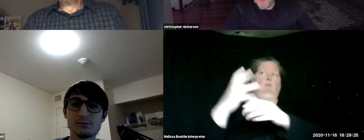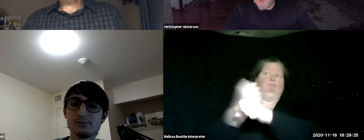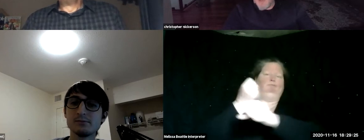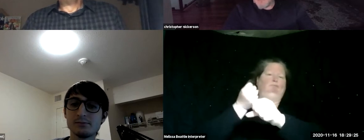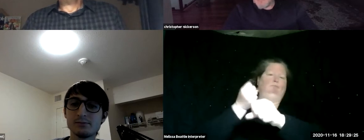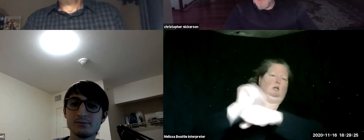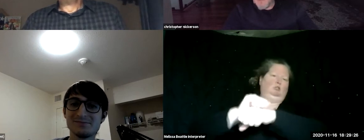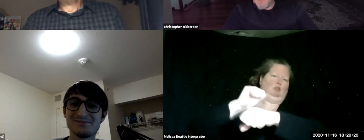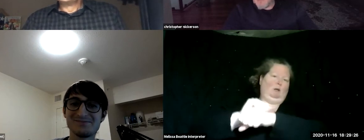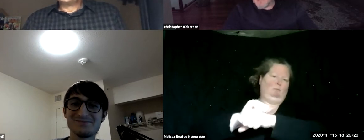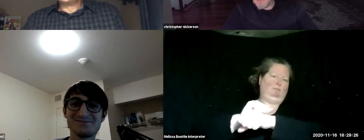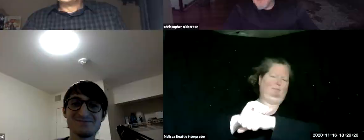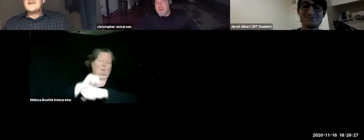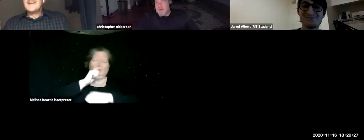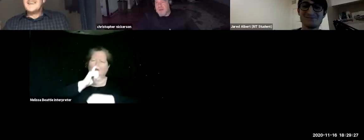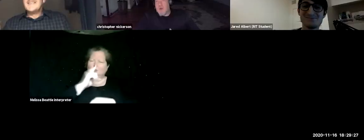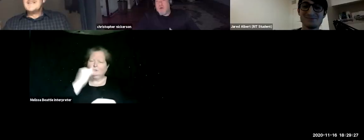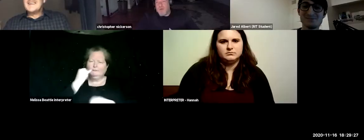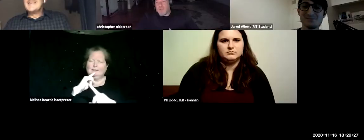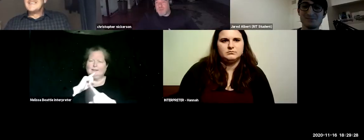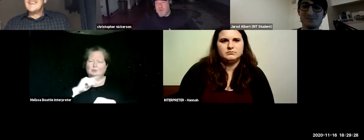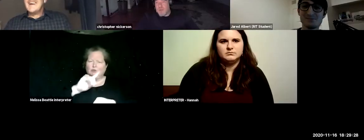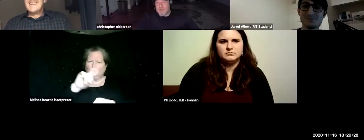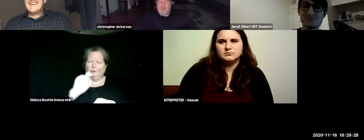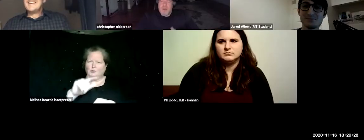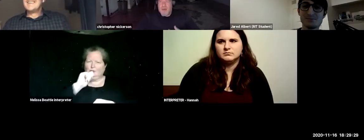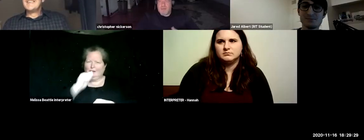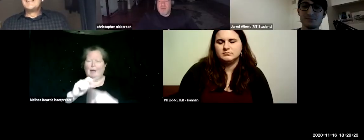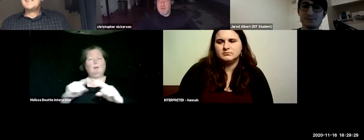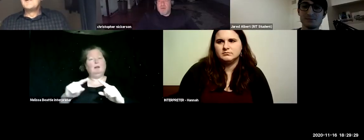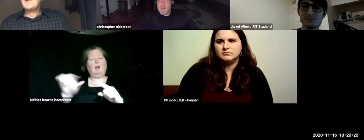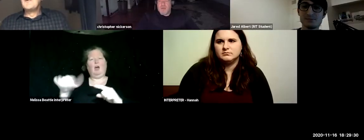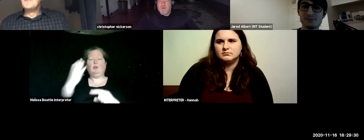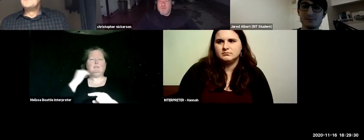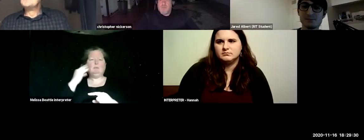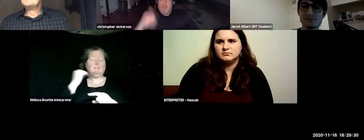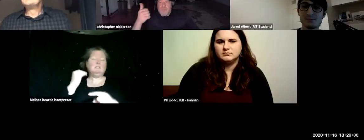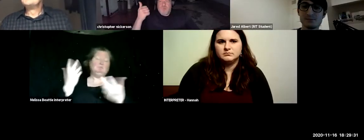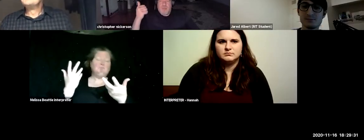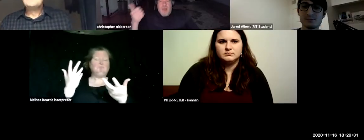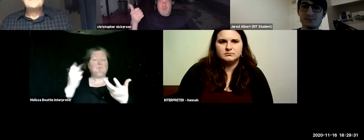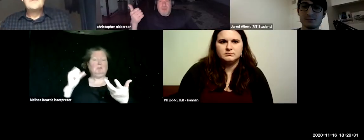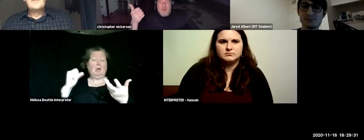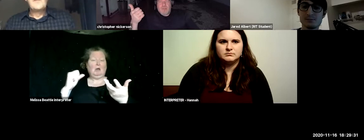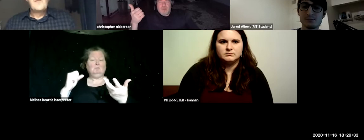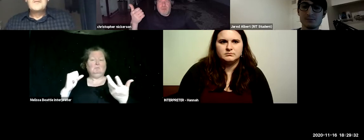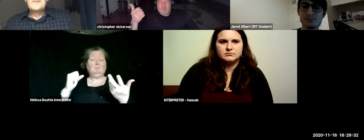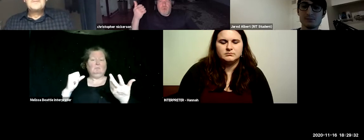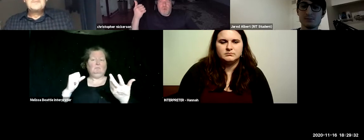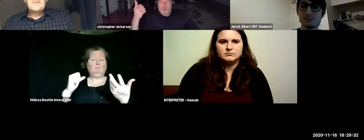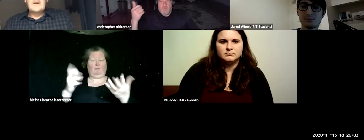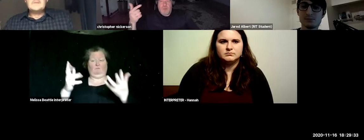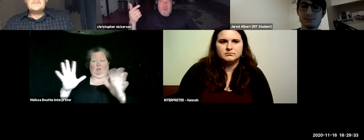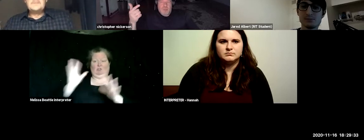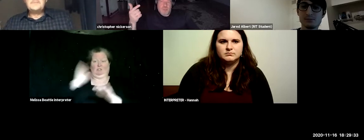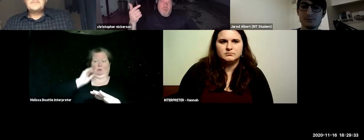I don't know if that asked any of that. Let's see. Other experiences. Yeah, I think, you know, between having done it in the